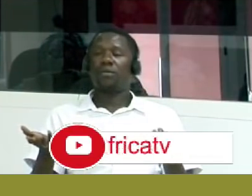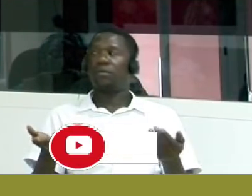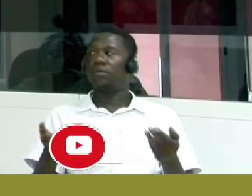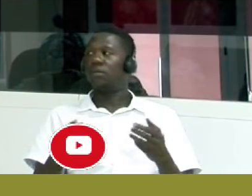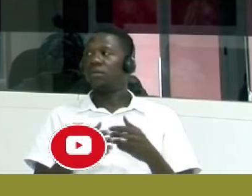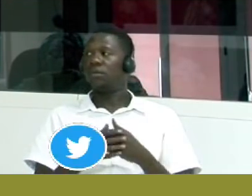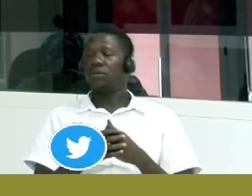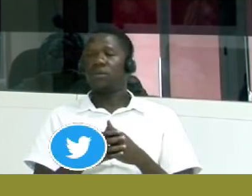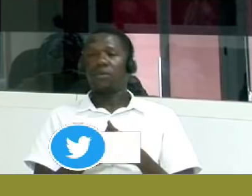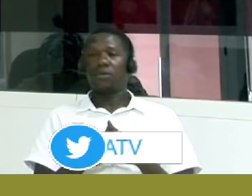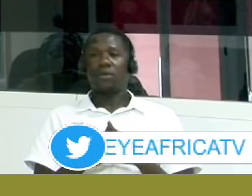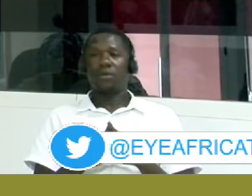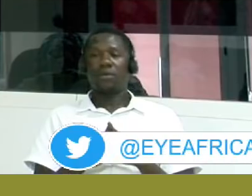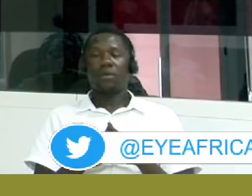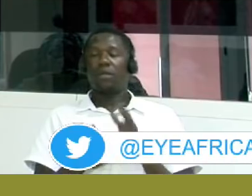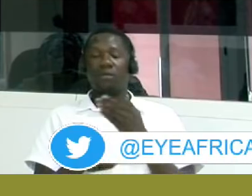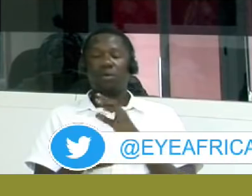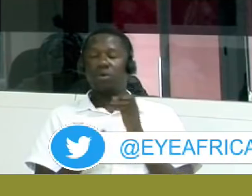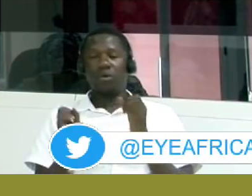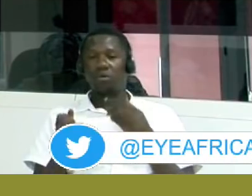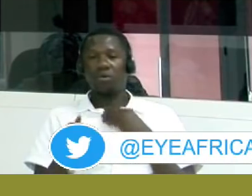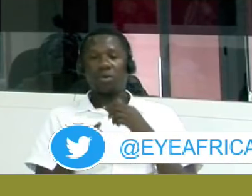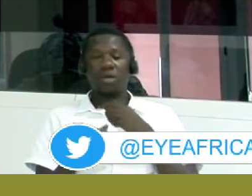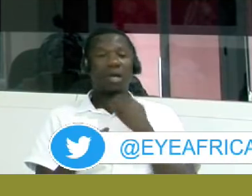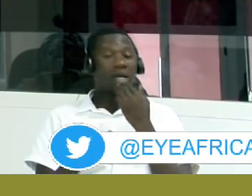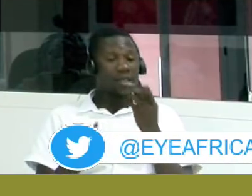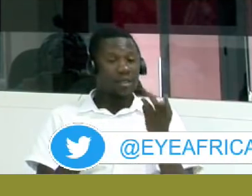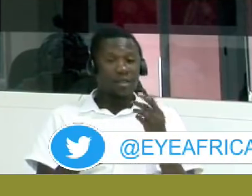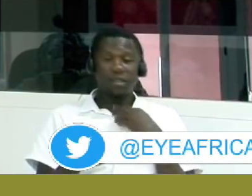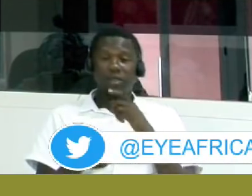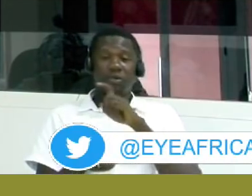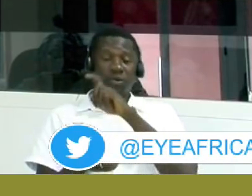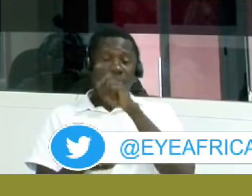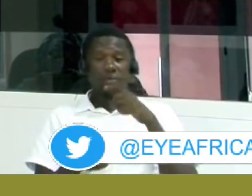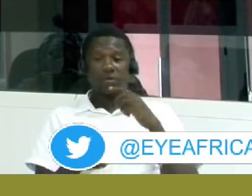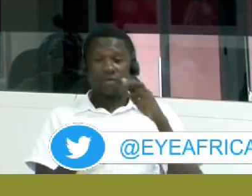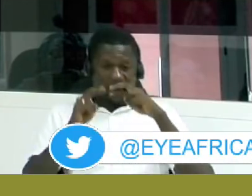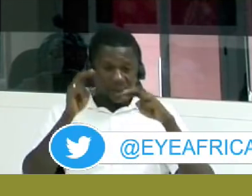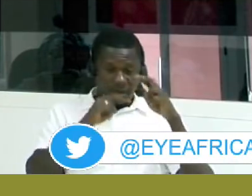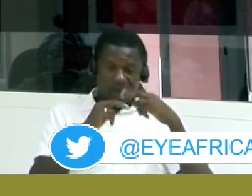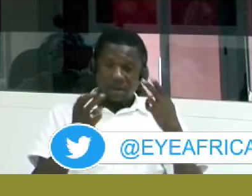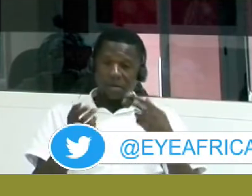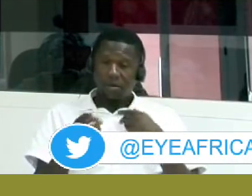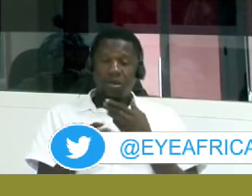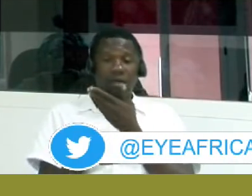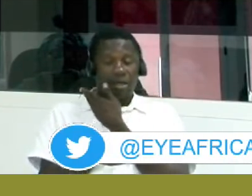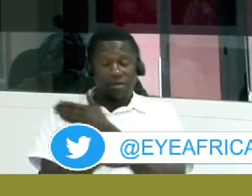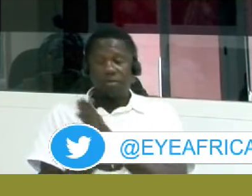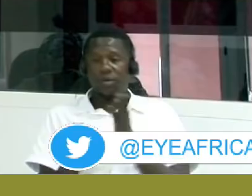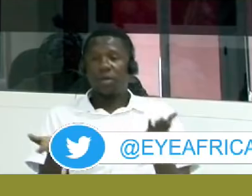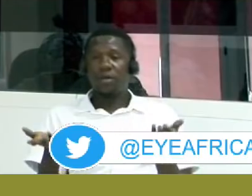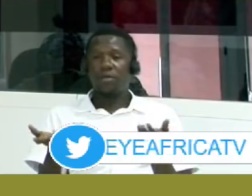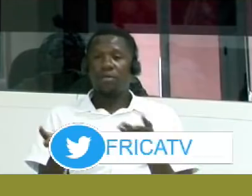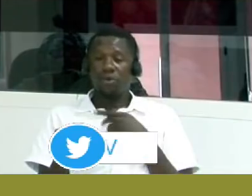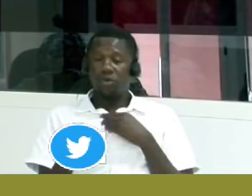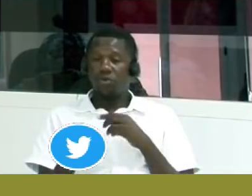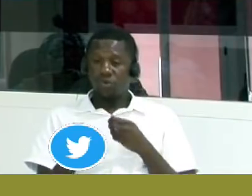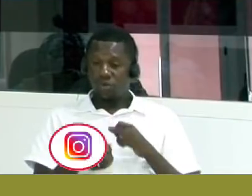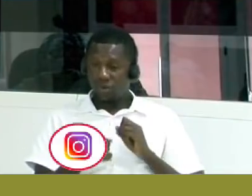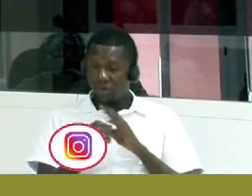to know because I inquired. This question of finding out is what led to my exit. But did you order an